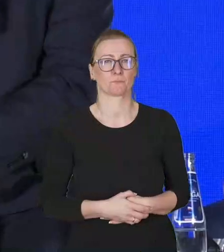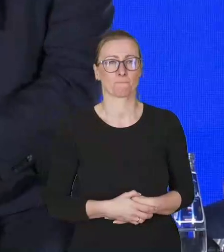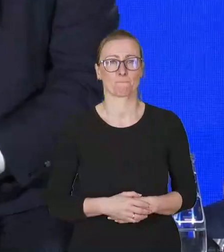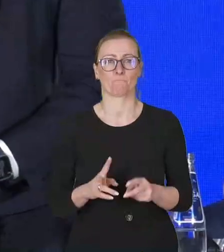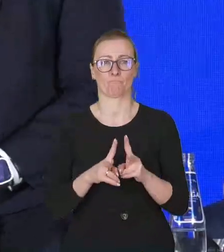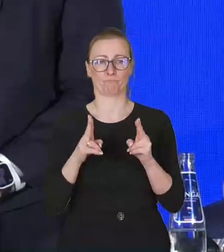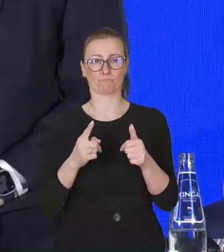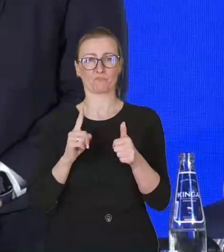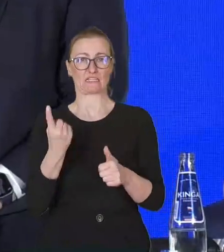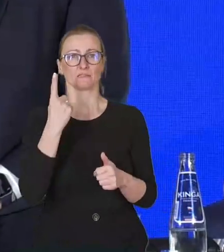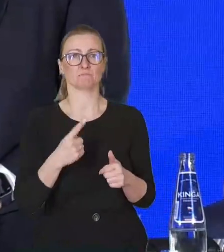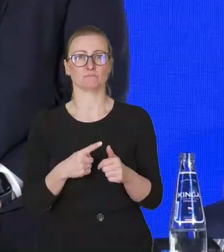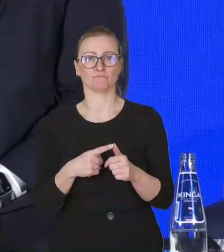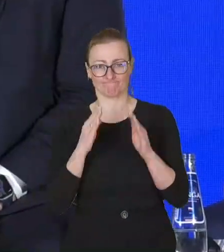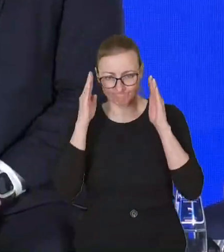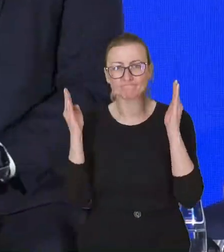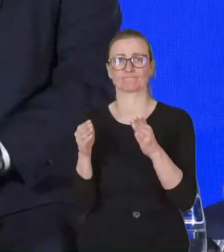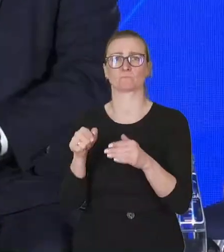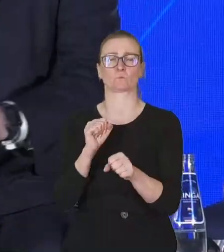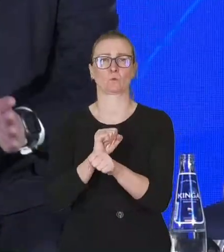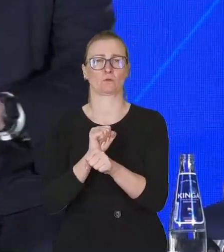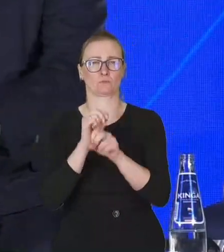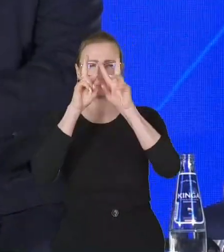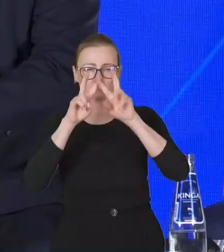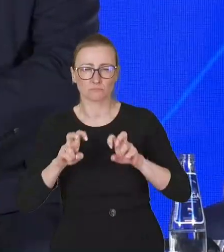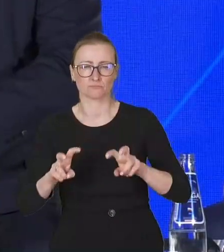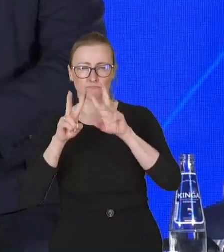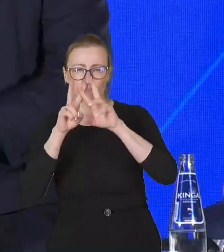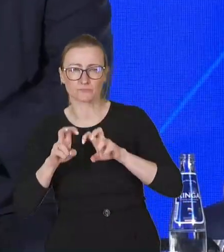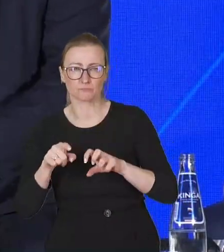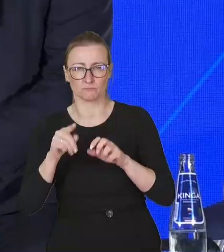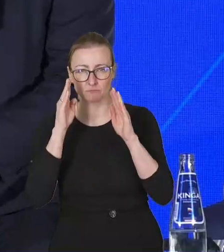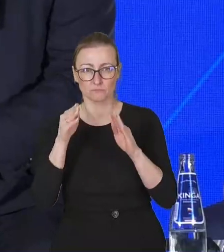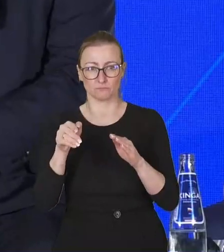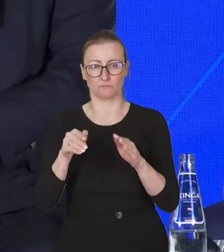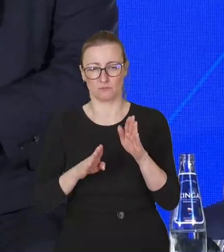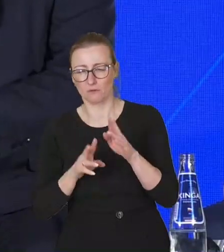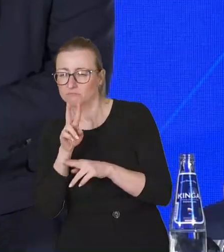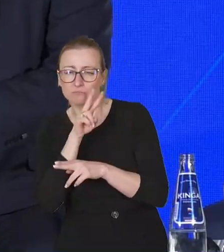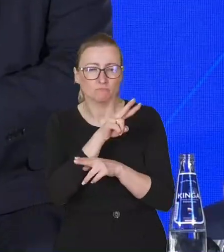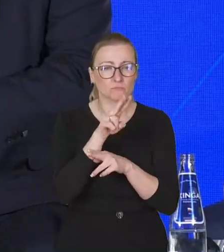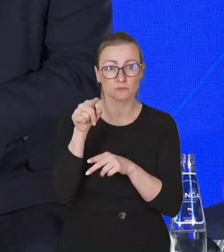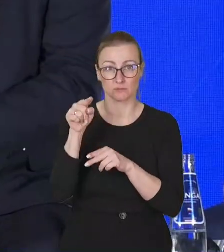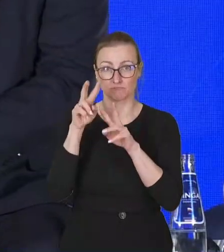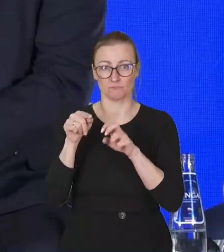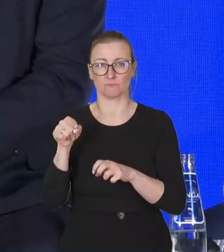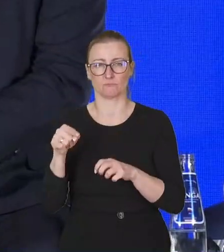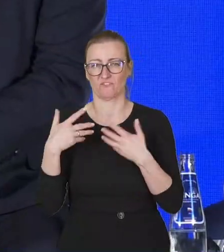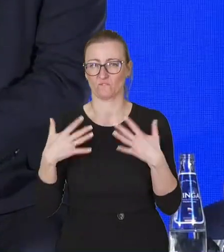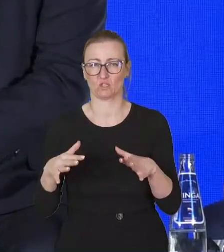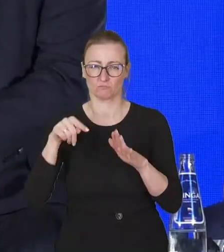energy, and the research and development issues. So we are all discussing these issues. And even though